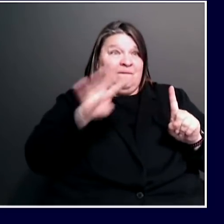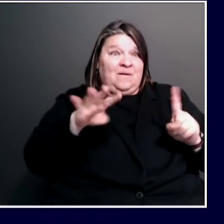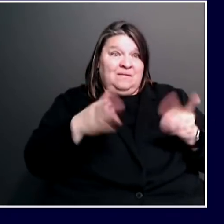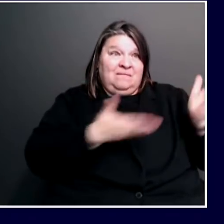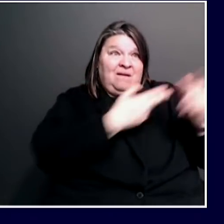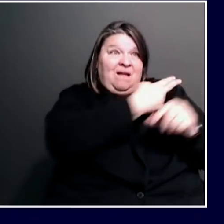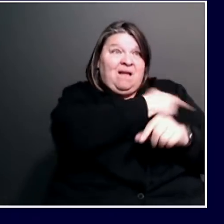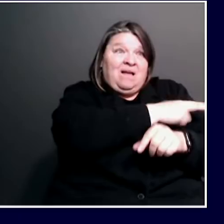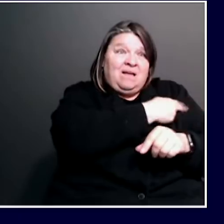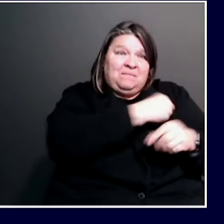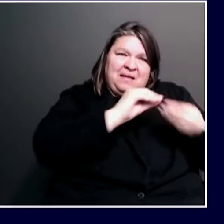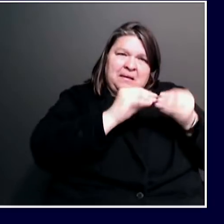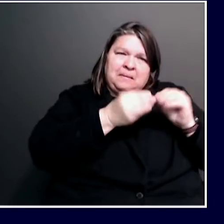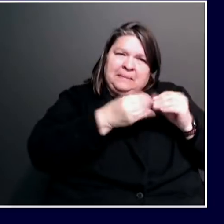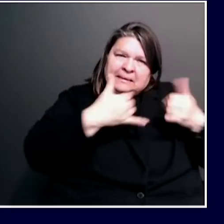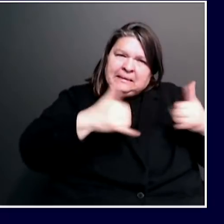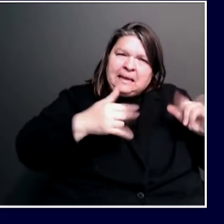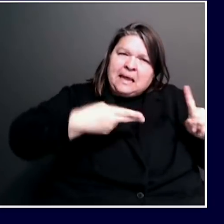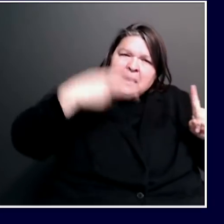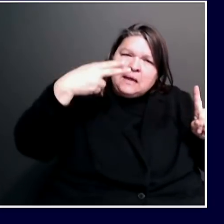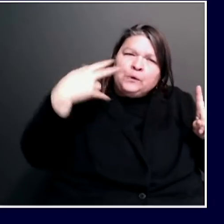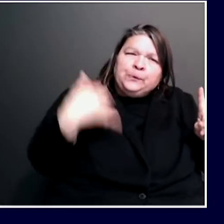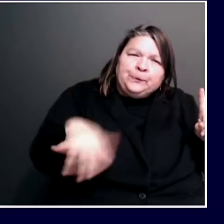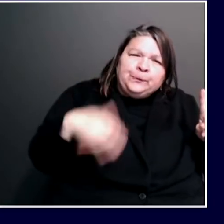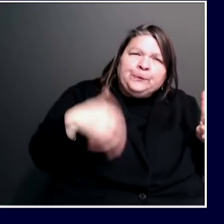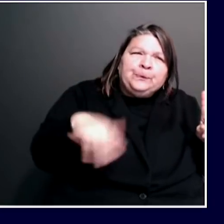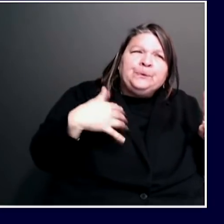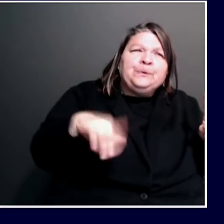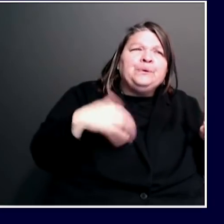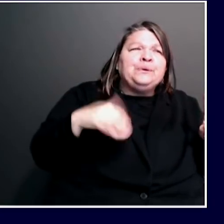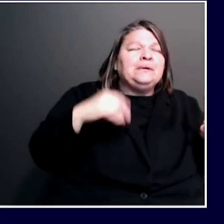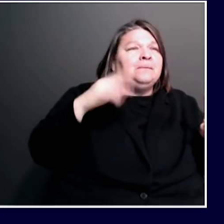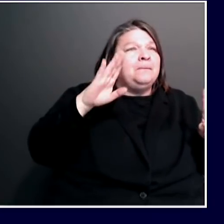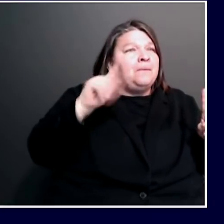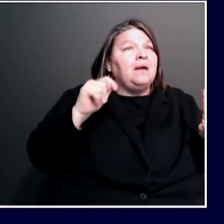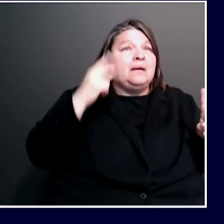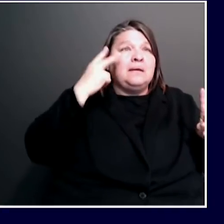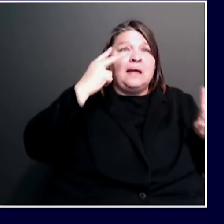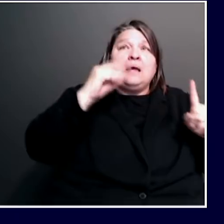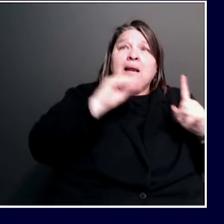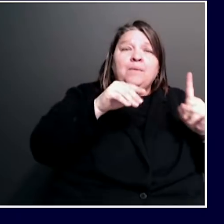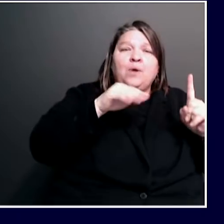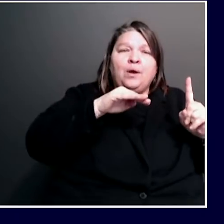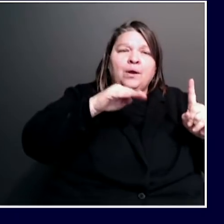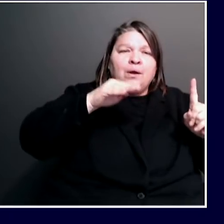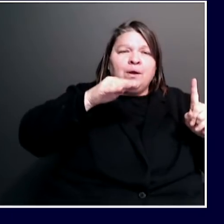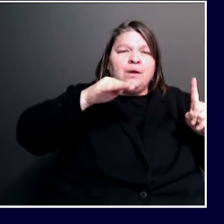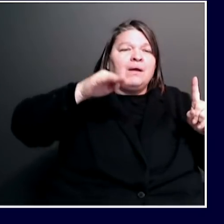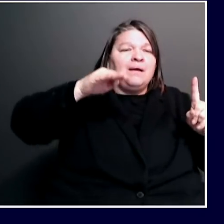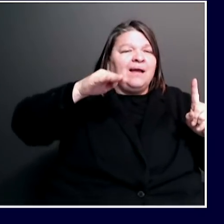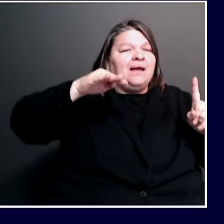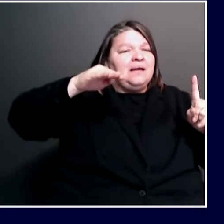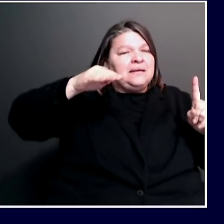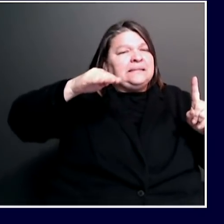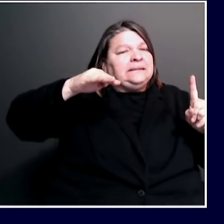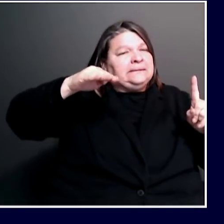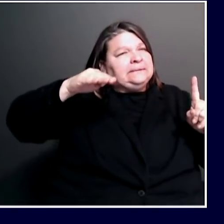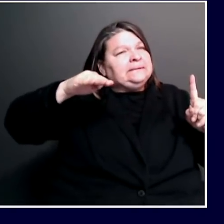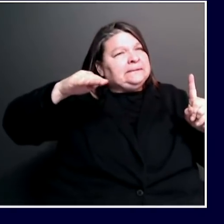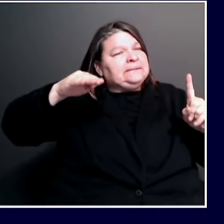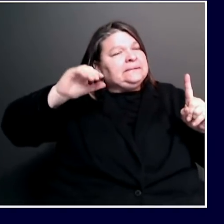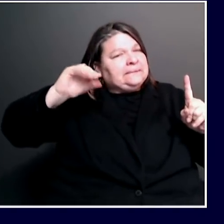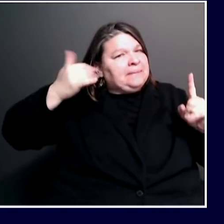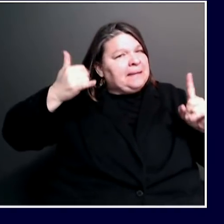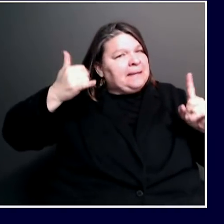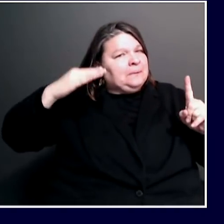number. The trend, however, is encouraging and represents a somewhat reduced strain on hospitals, even though